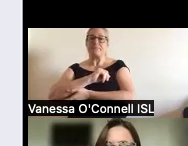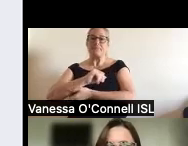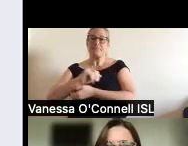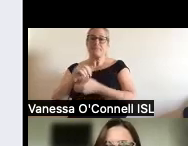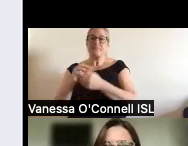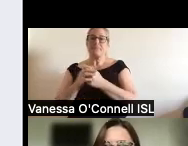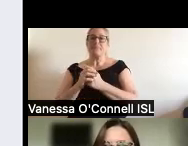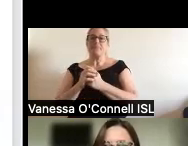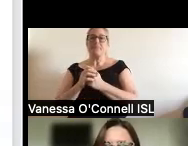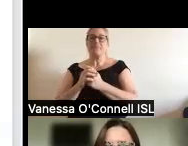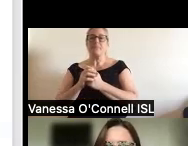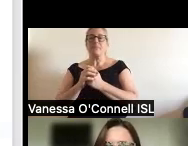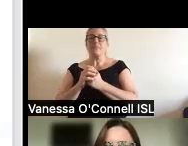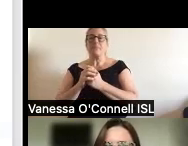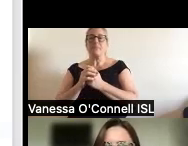from here.